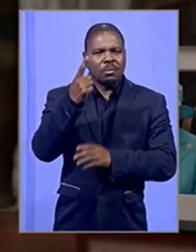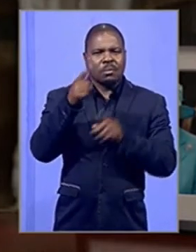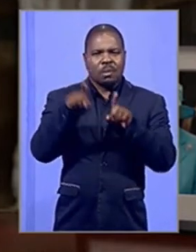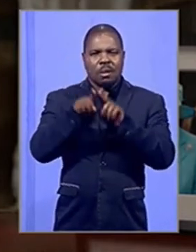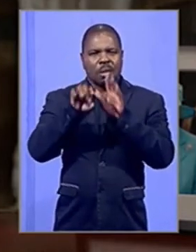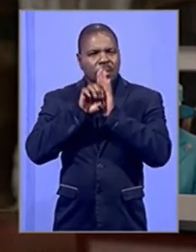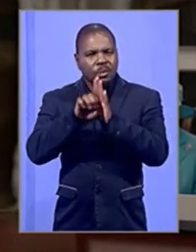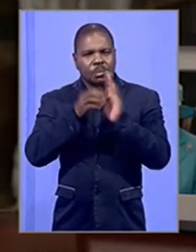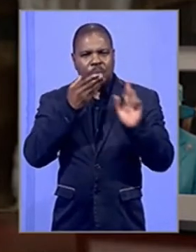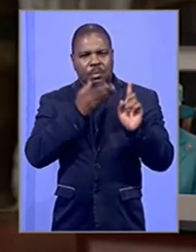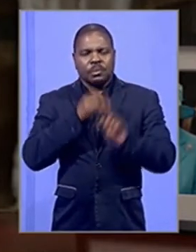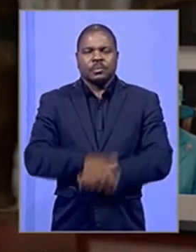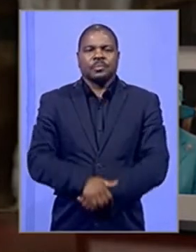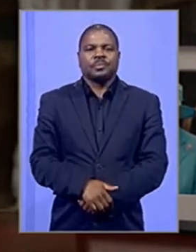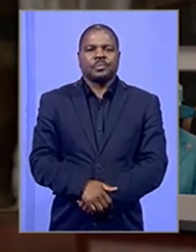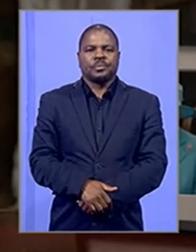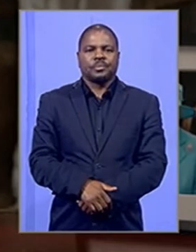example.